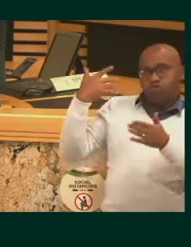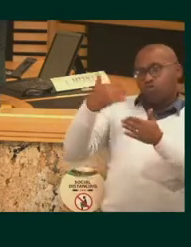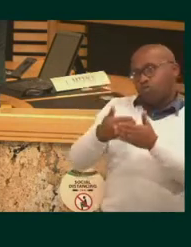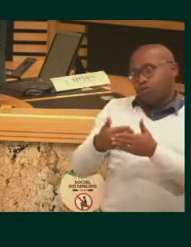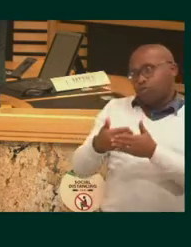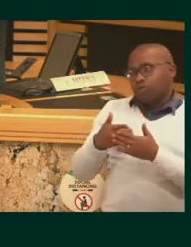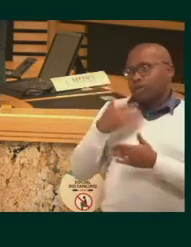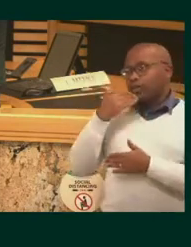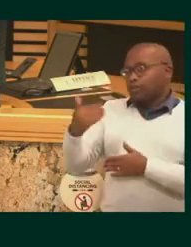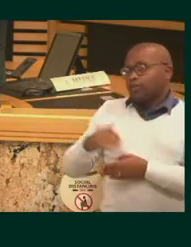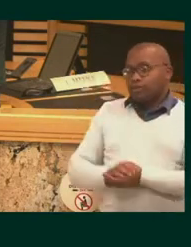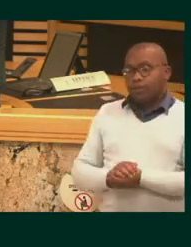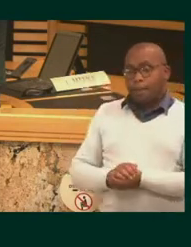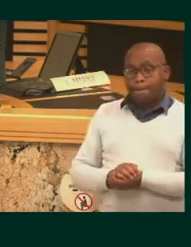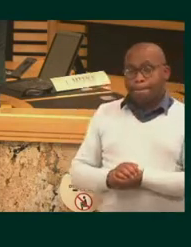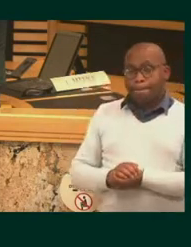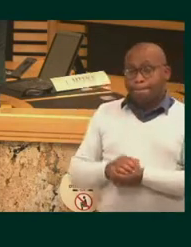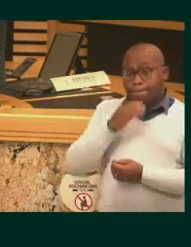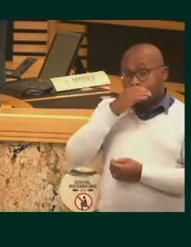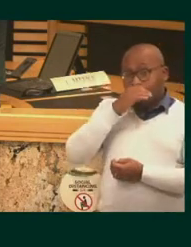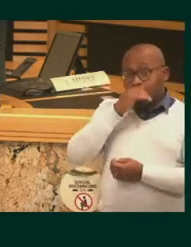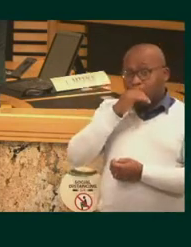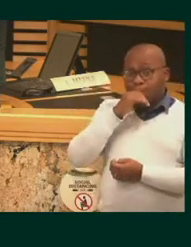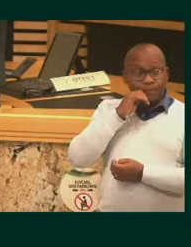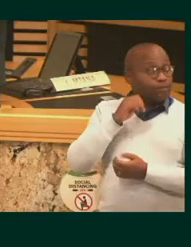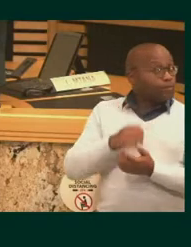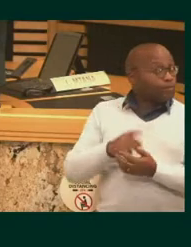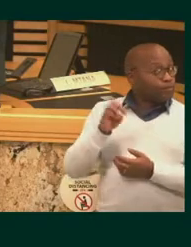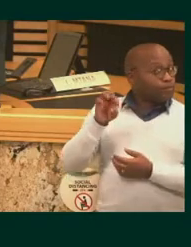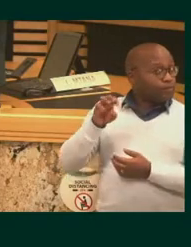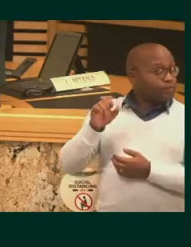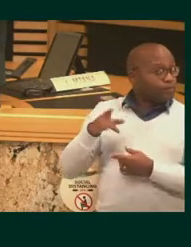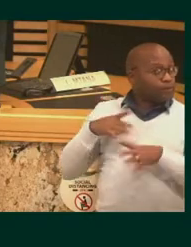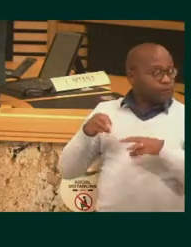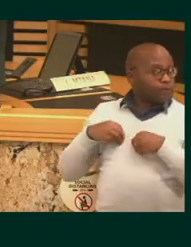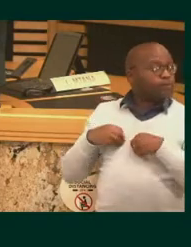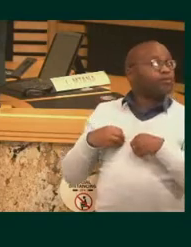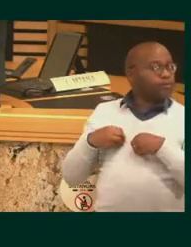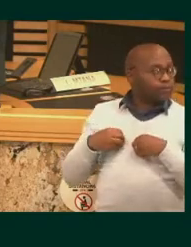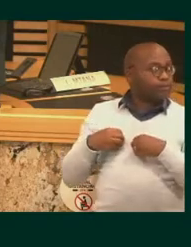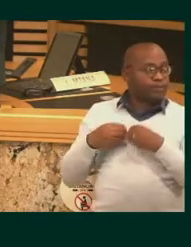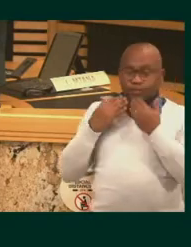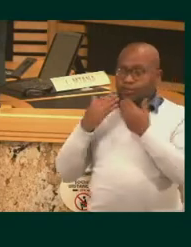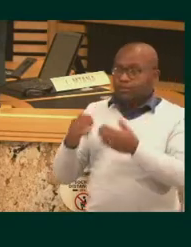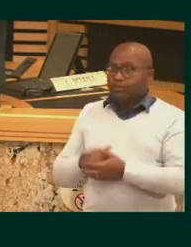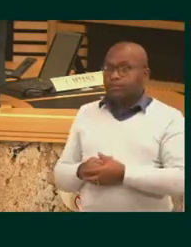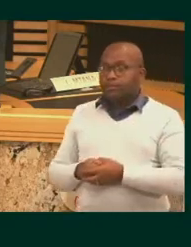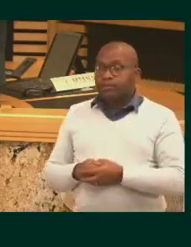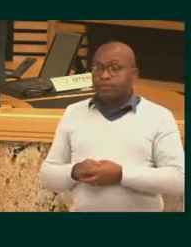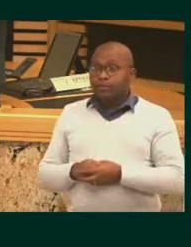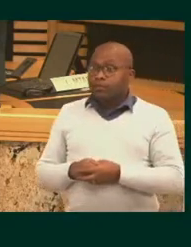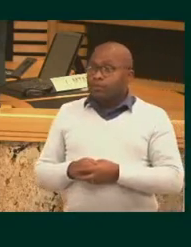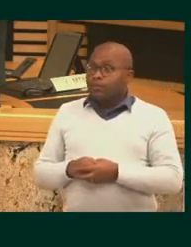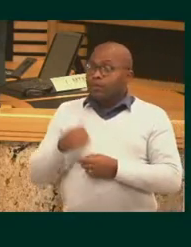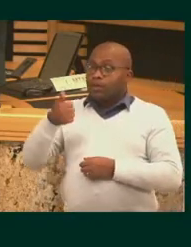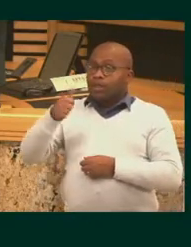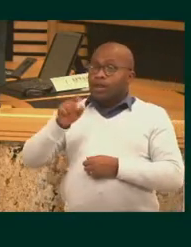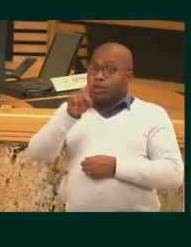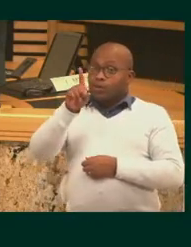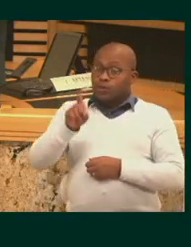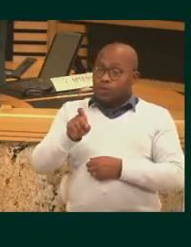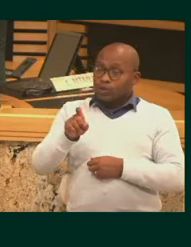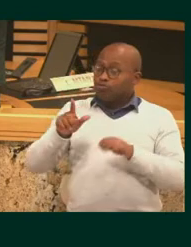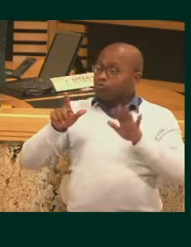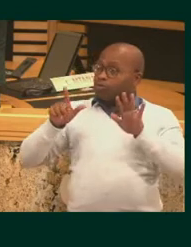honorable speaker are you satisfied thank you very much and the next question is question number